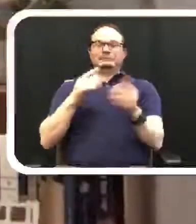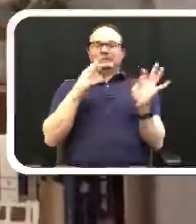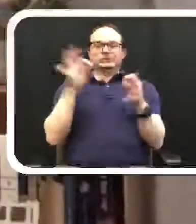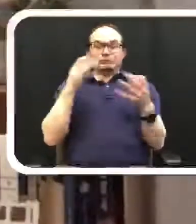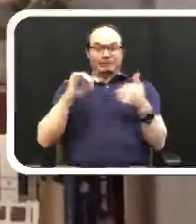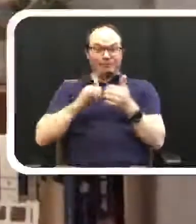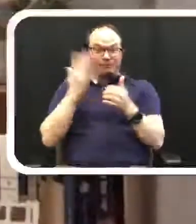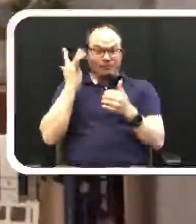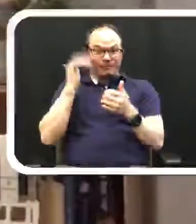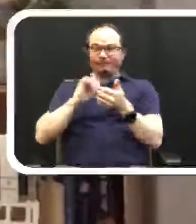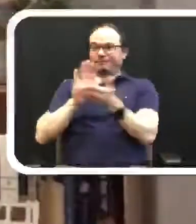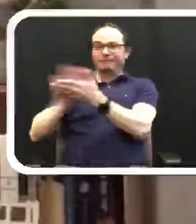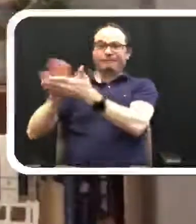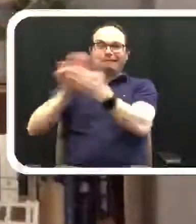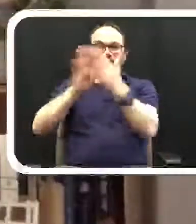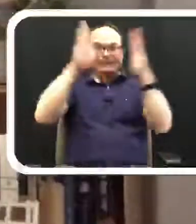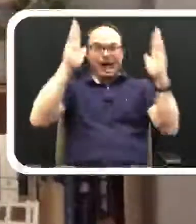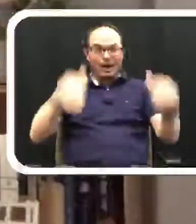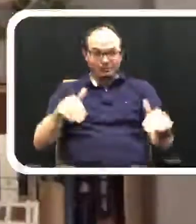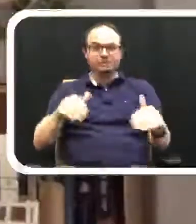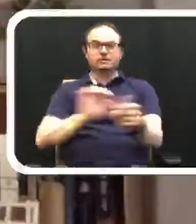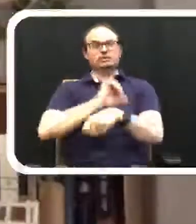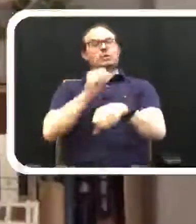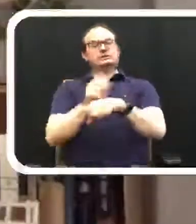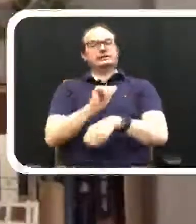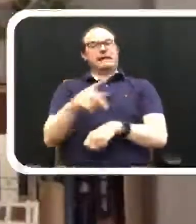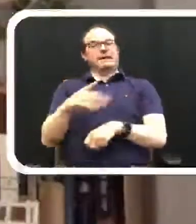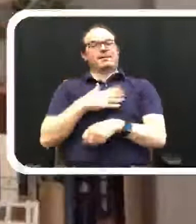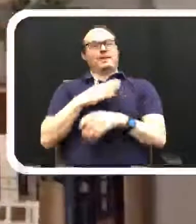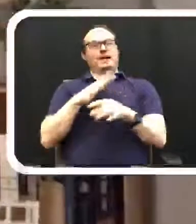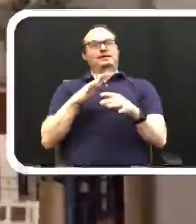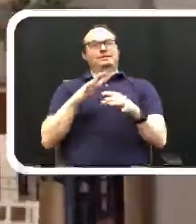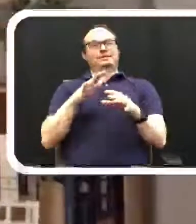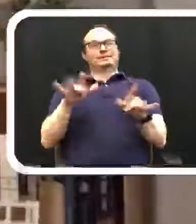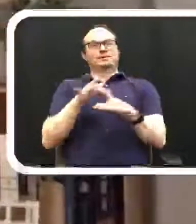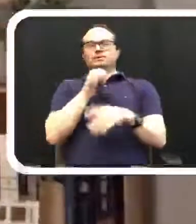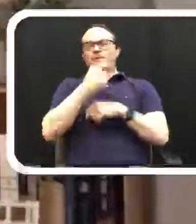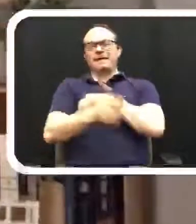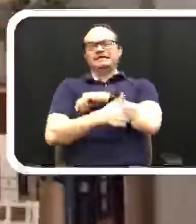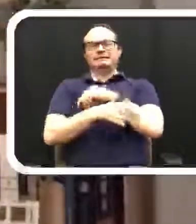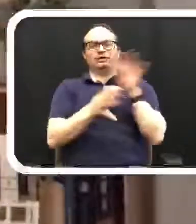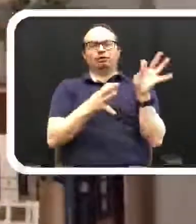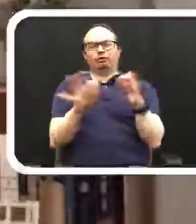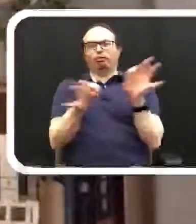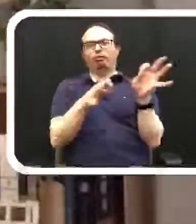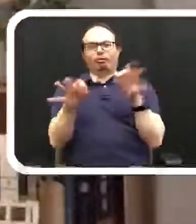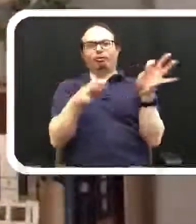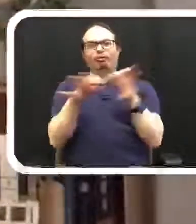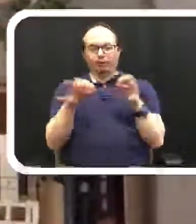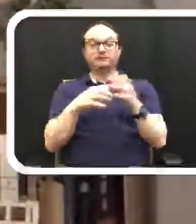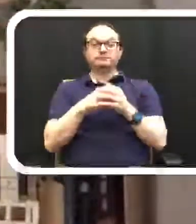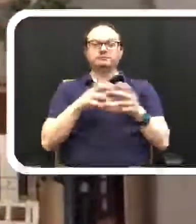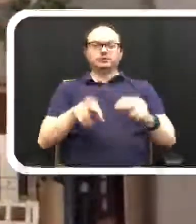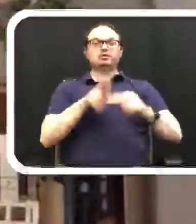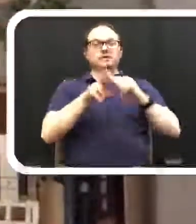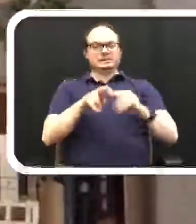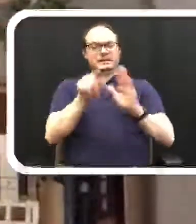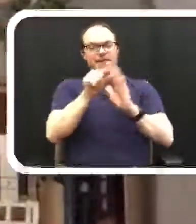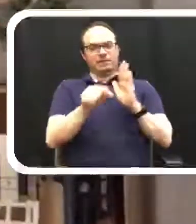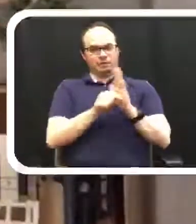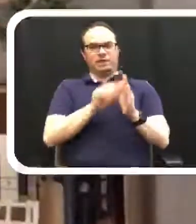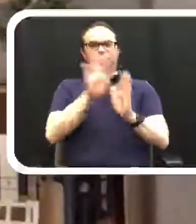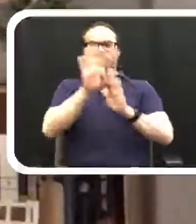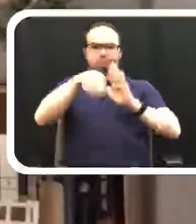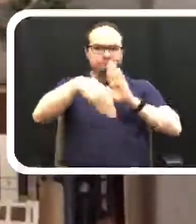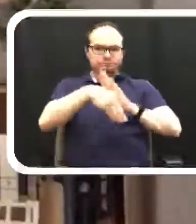I will set some of those apps on my own computer so that I'm not tempted. And I'm going to sit here and I'm going to grade papers for 30